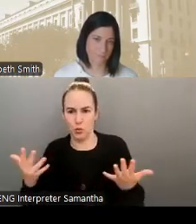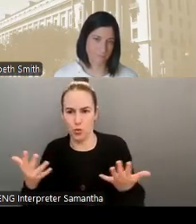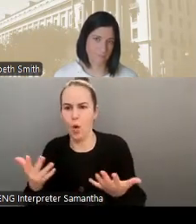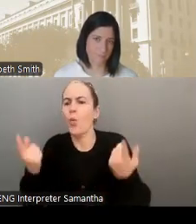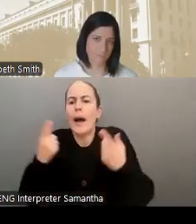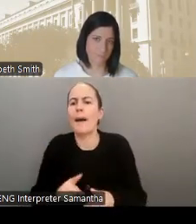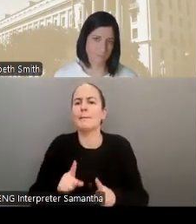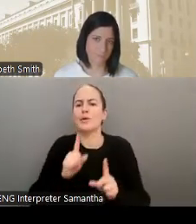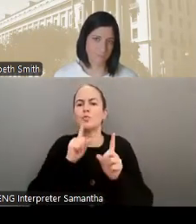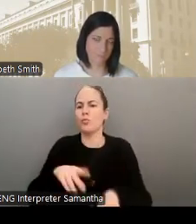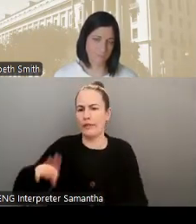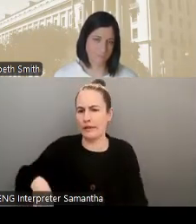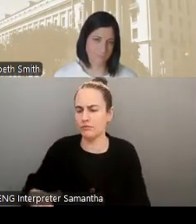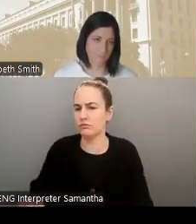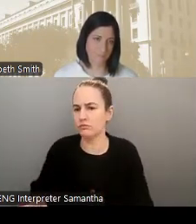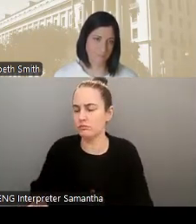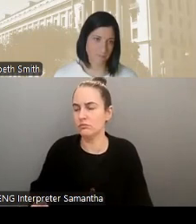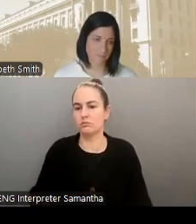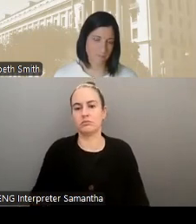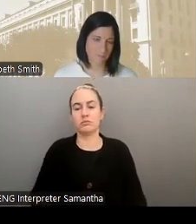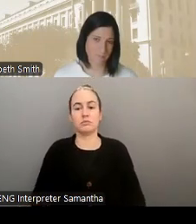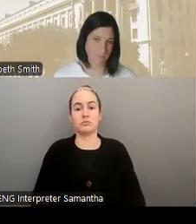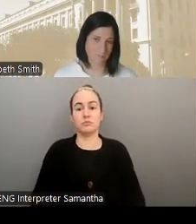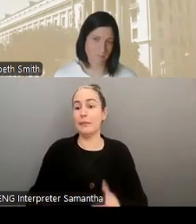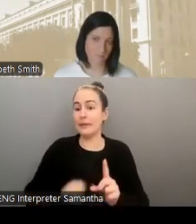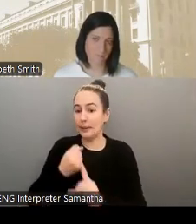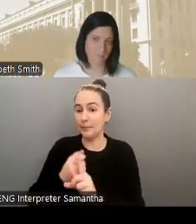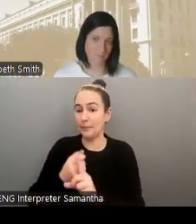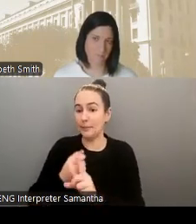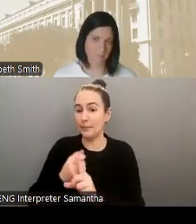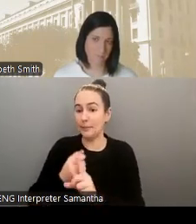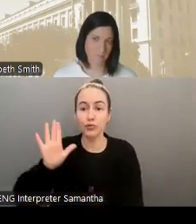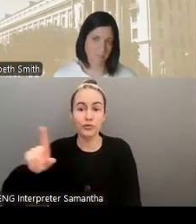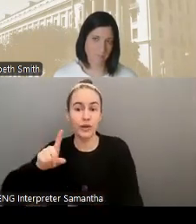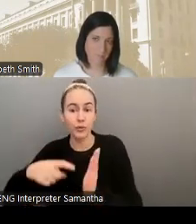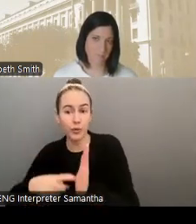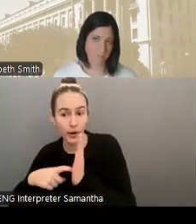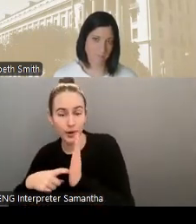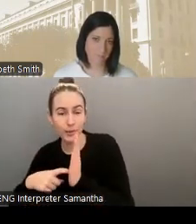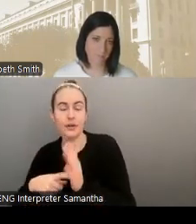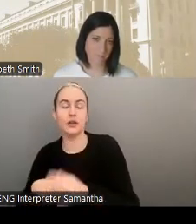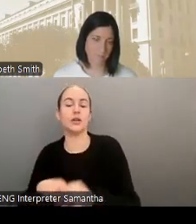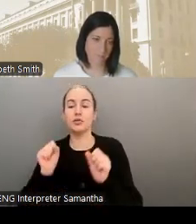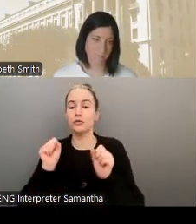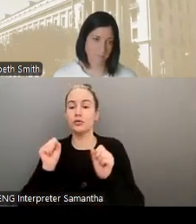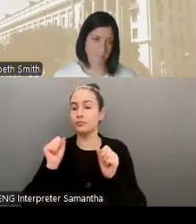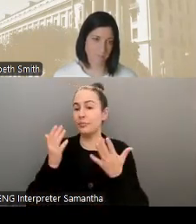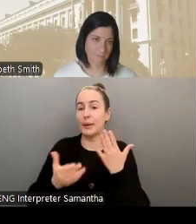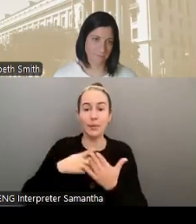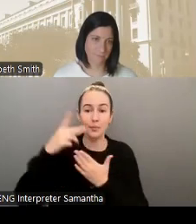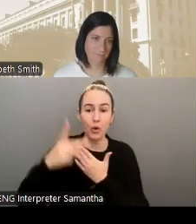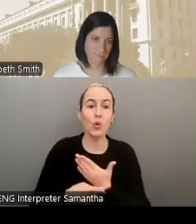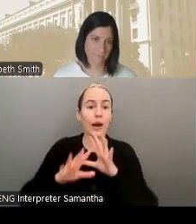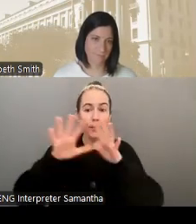timely? That could impact OVW and what they're required to report. It could impact the program overall.